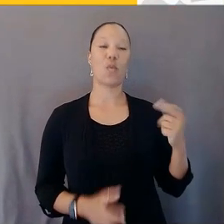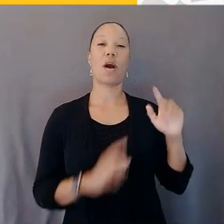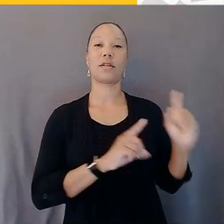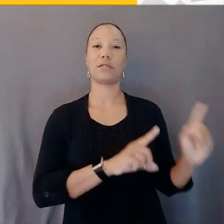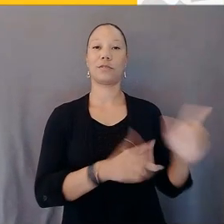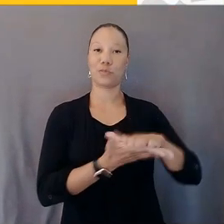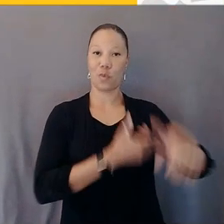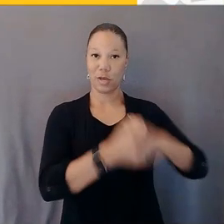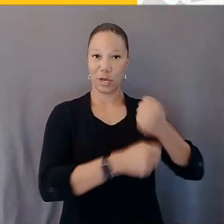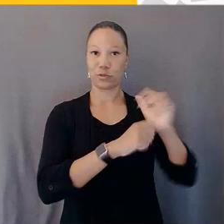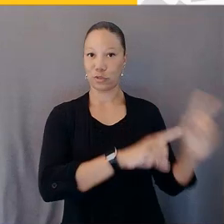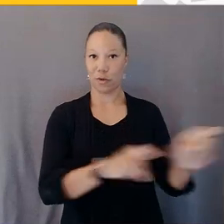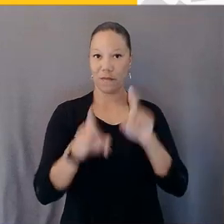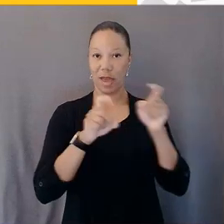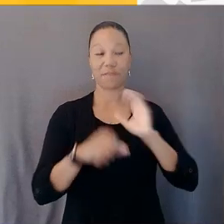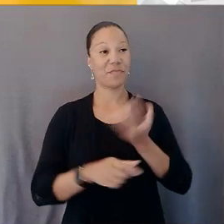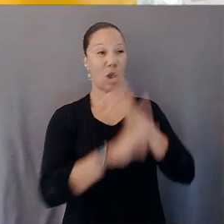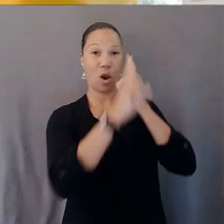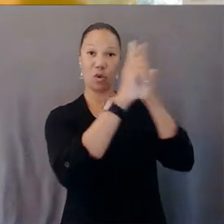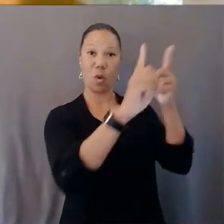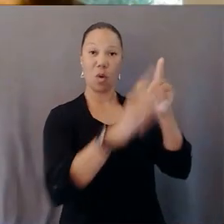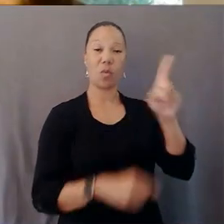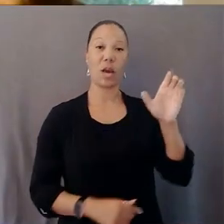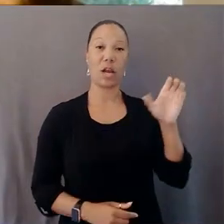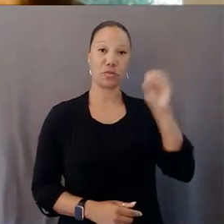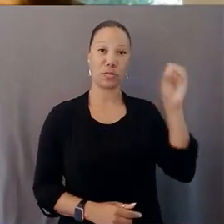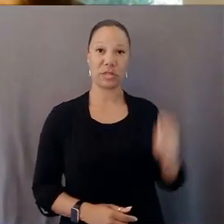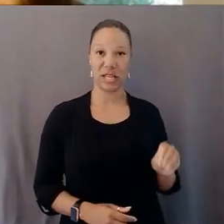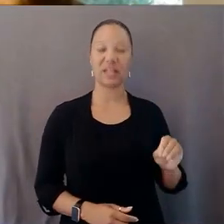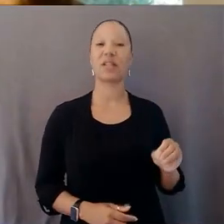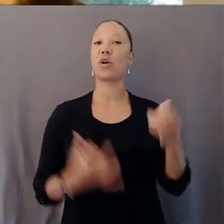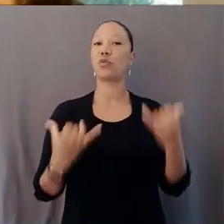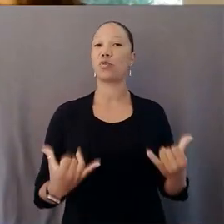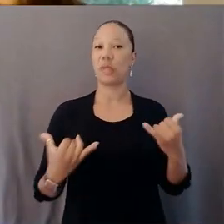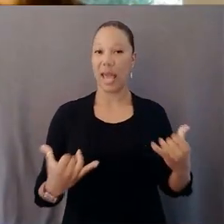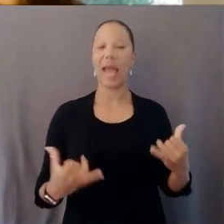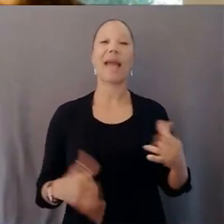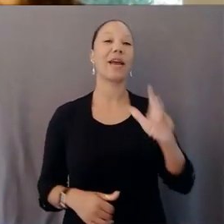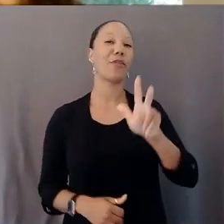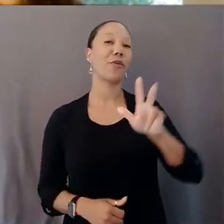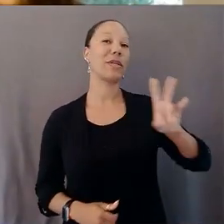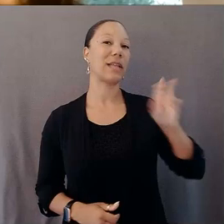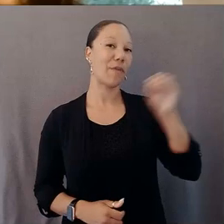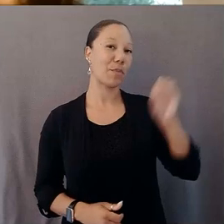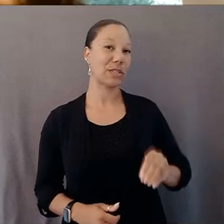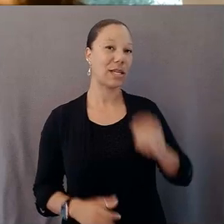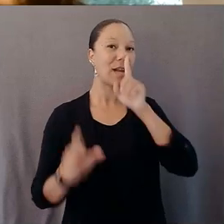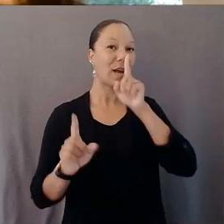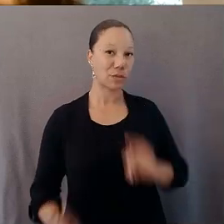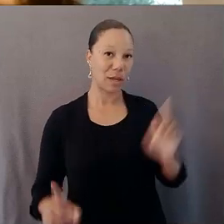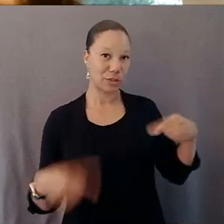is 100%. So far, as of today, we're at 37%. That's great progress.